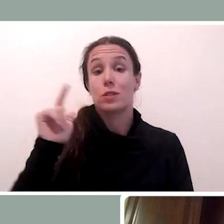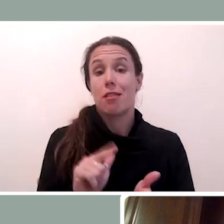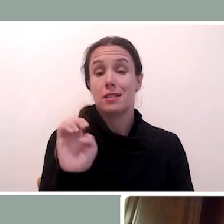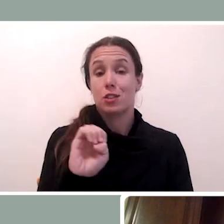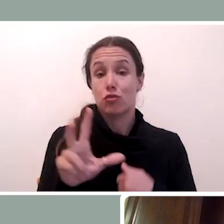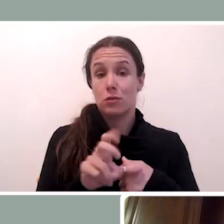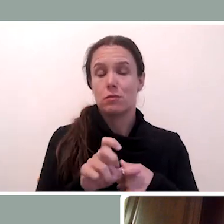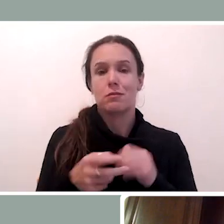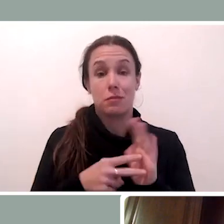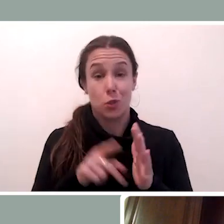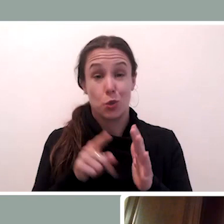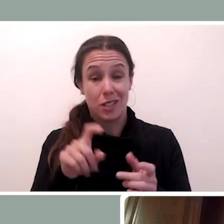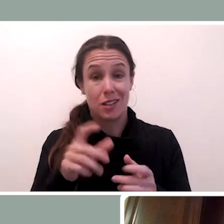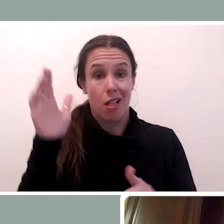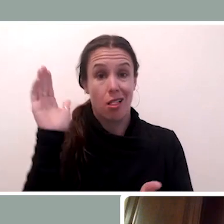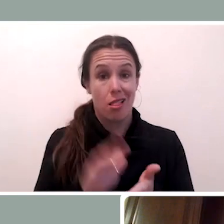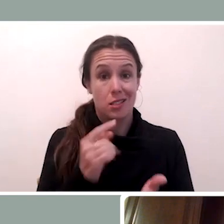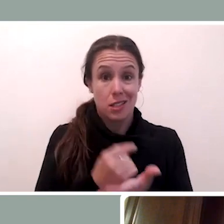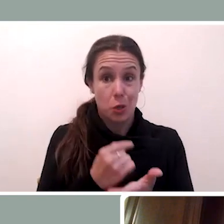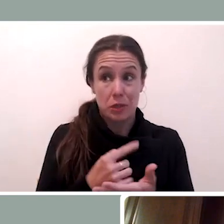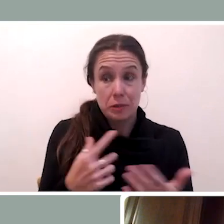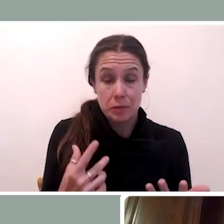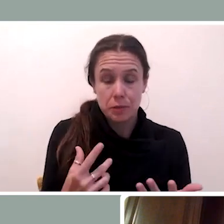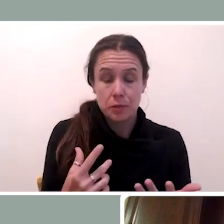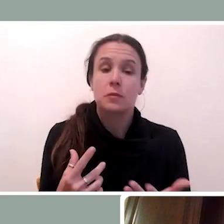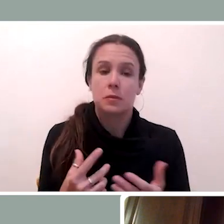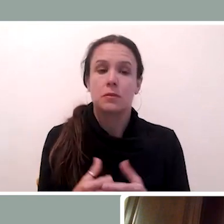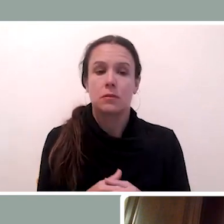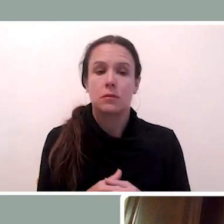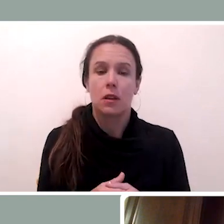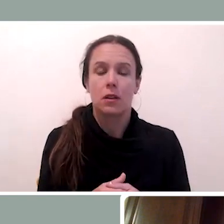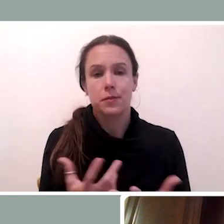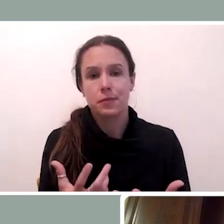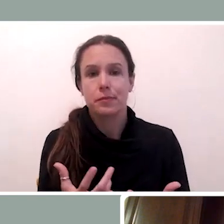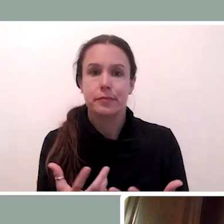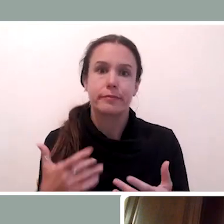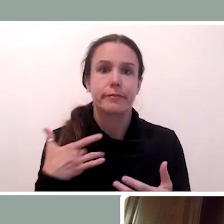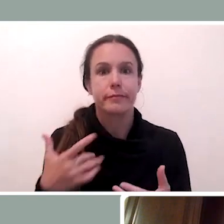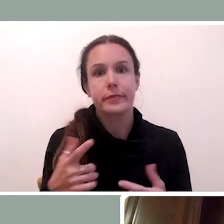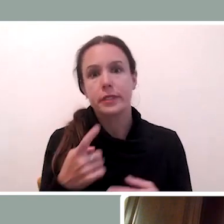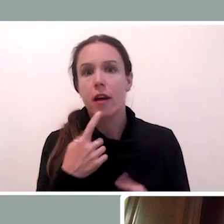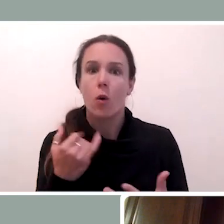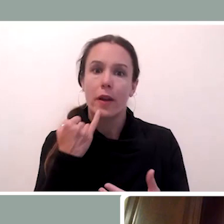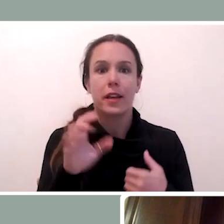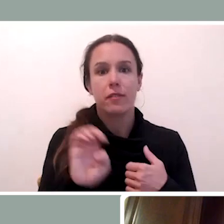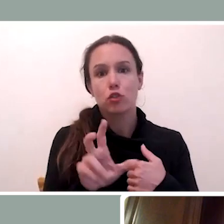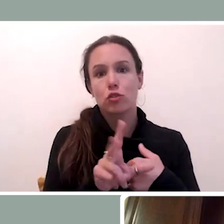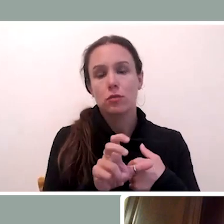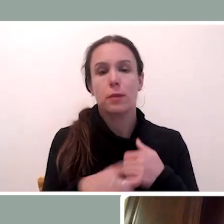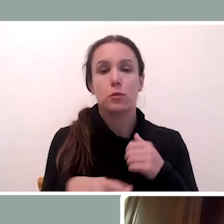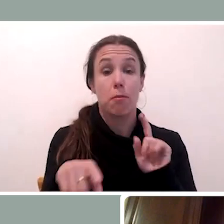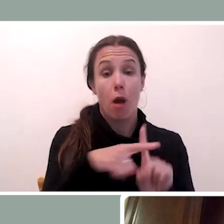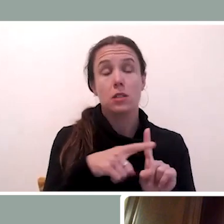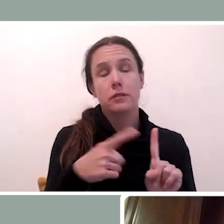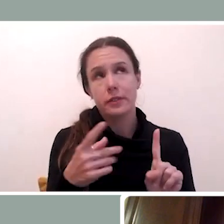need less anti-estrogen therapy? So the answer, the by the book answer is, if your estrogen receptor is positive, it is always